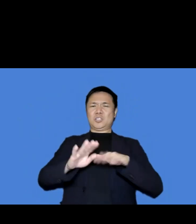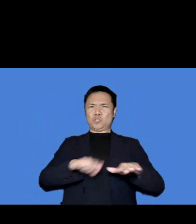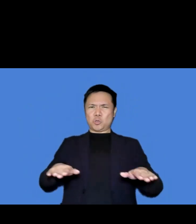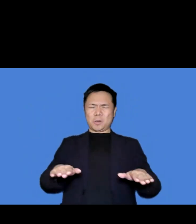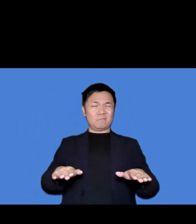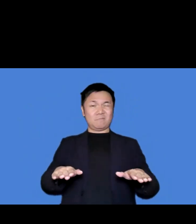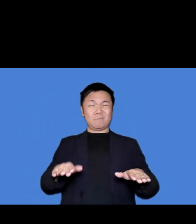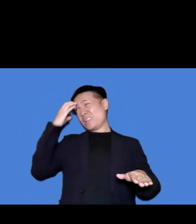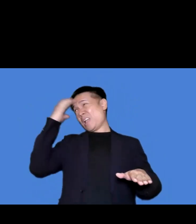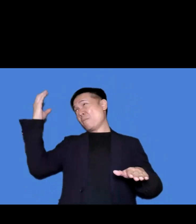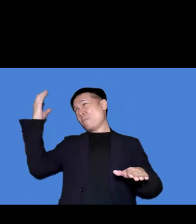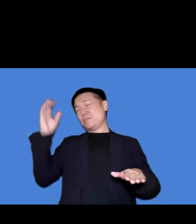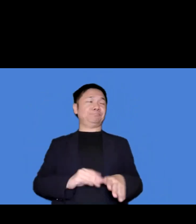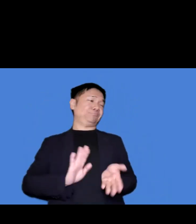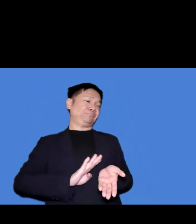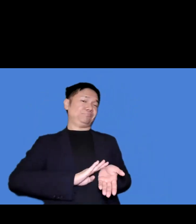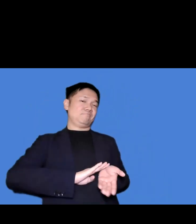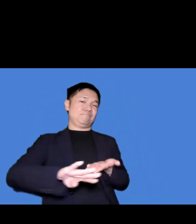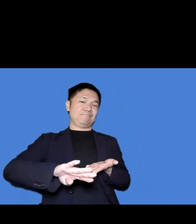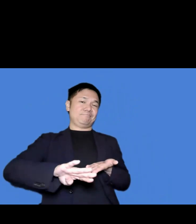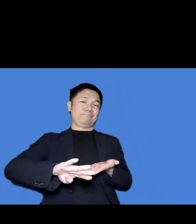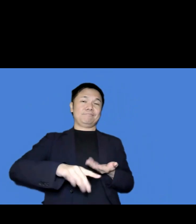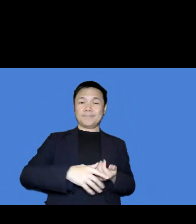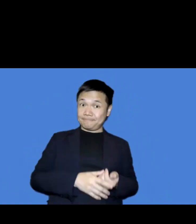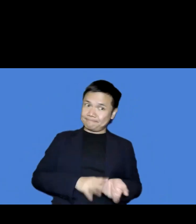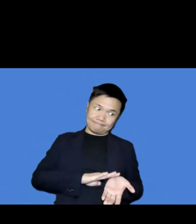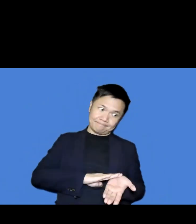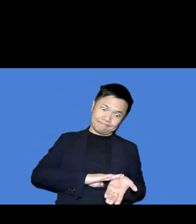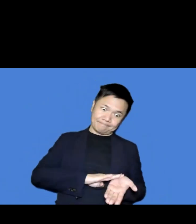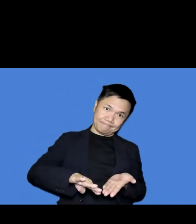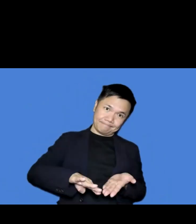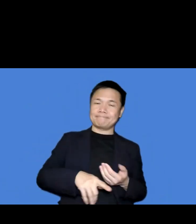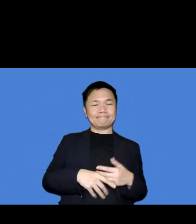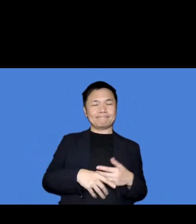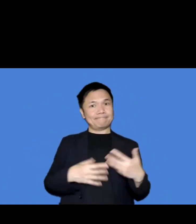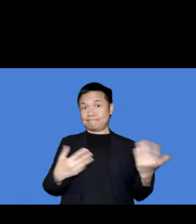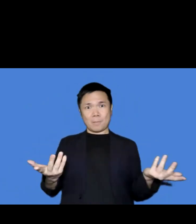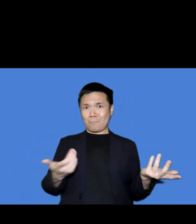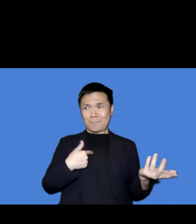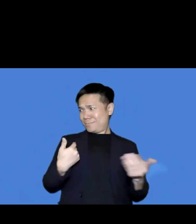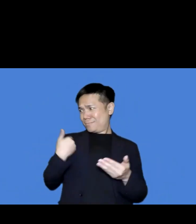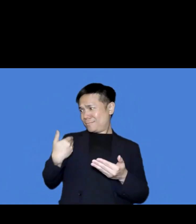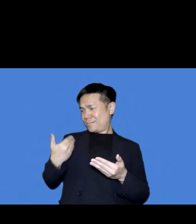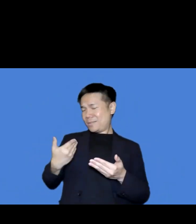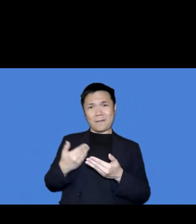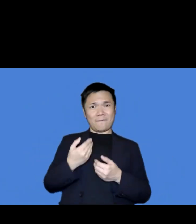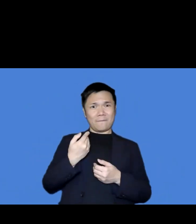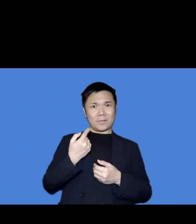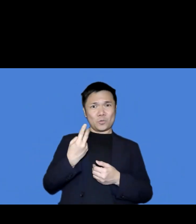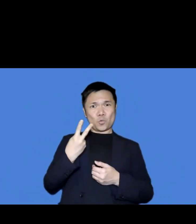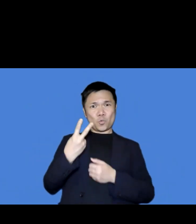ignored. Technically, we have not had a census for almost the last 2